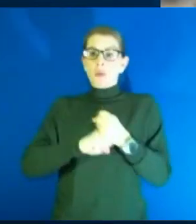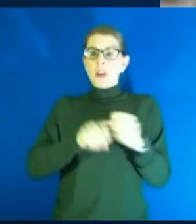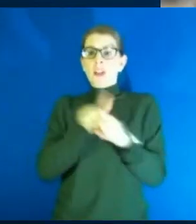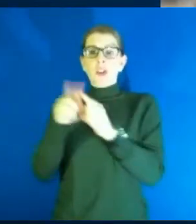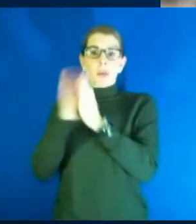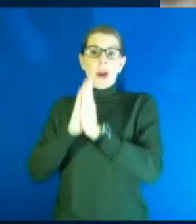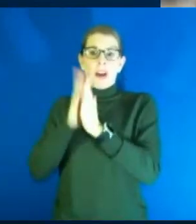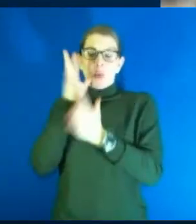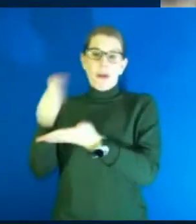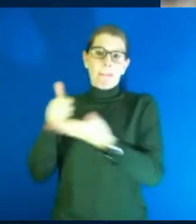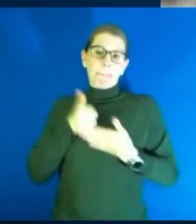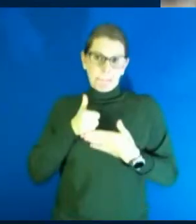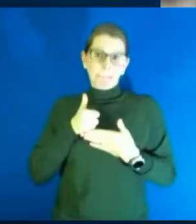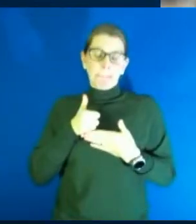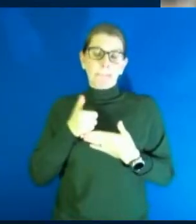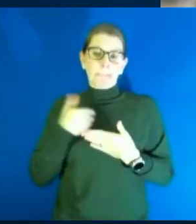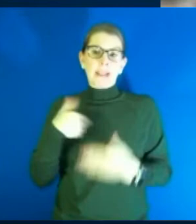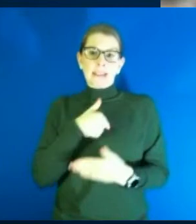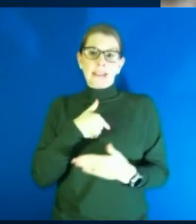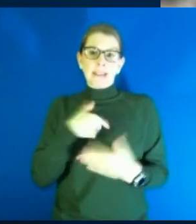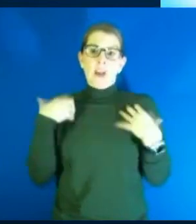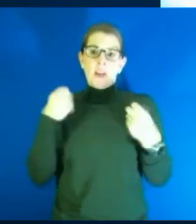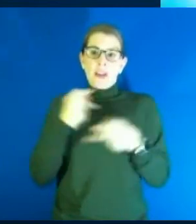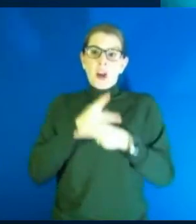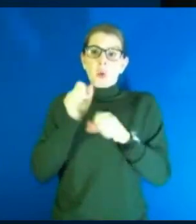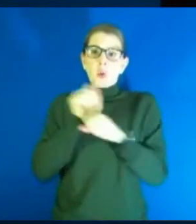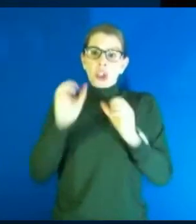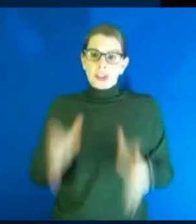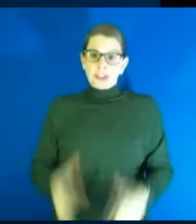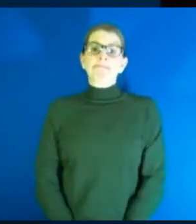beneficial for us as healthcare workers.